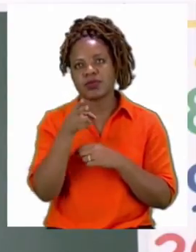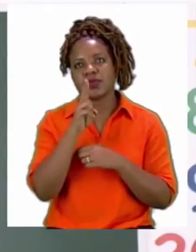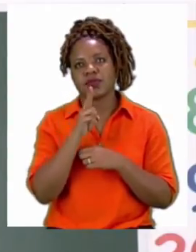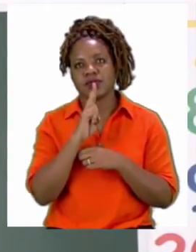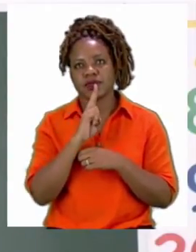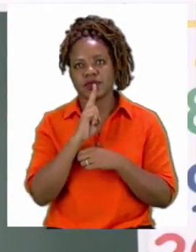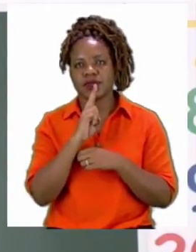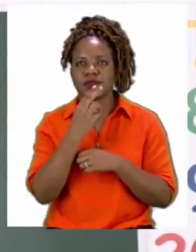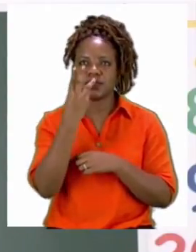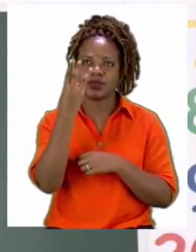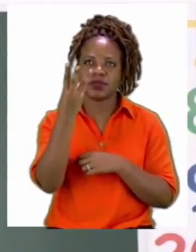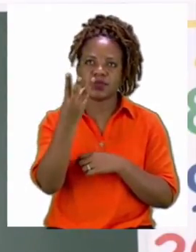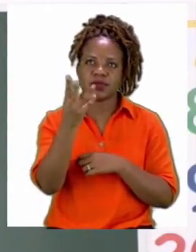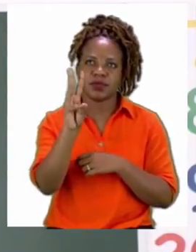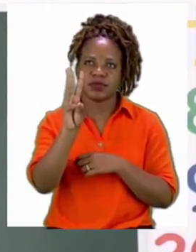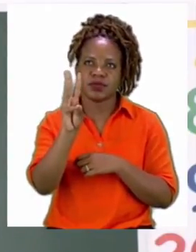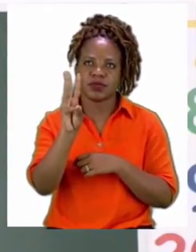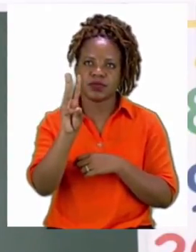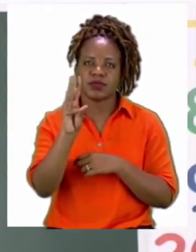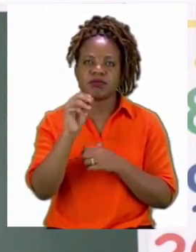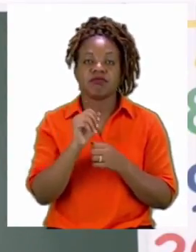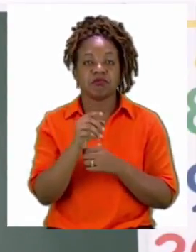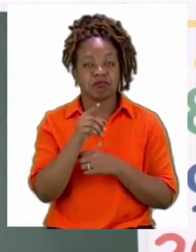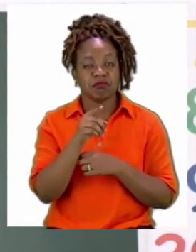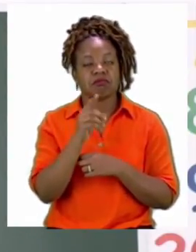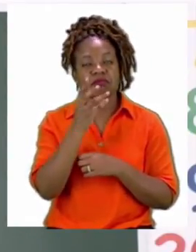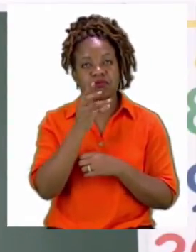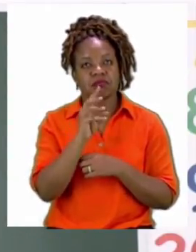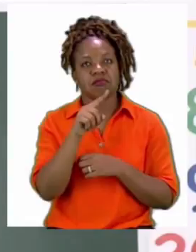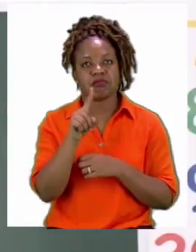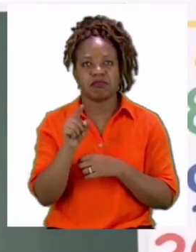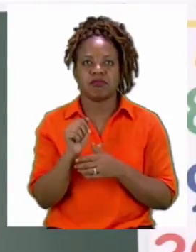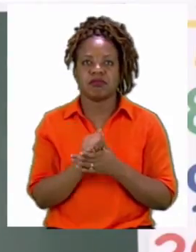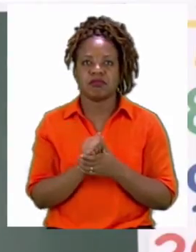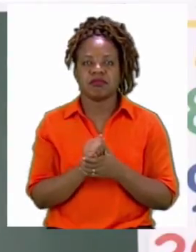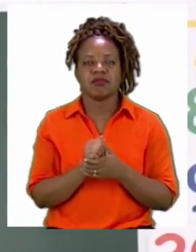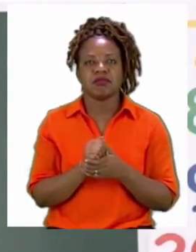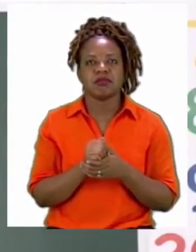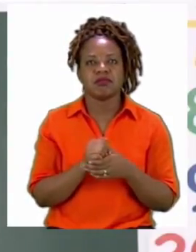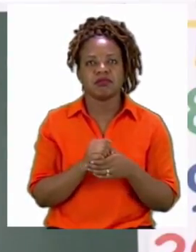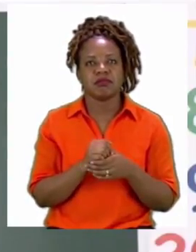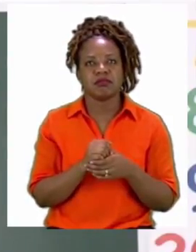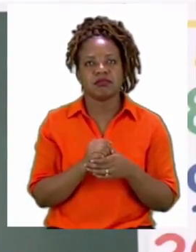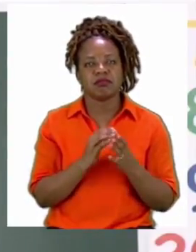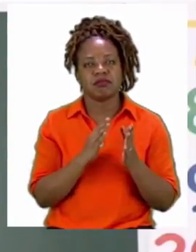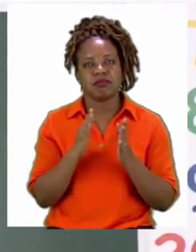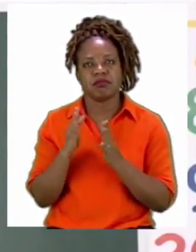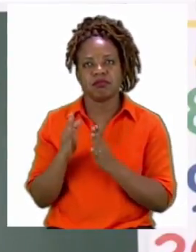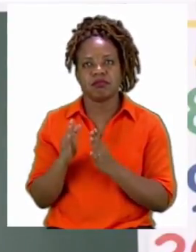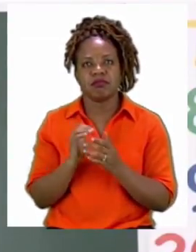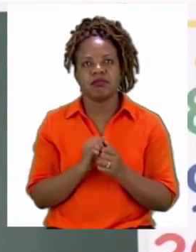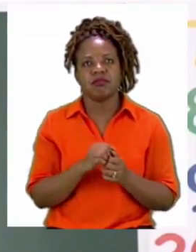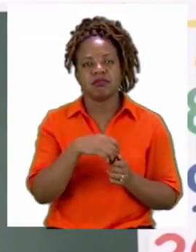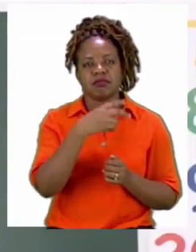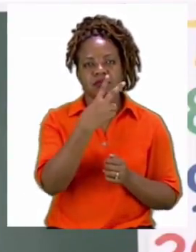equal 6. So our answer here is correct. Now let's move on to the next one, which